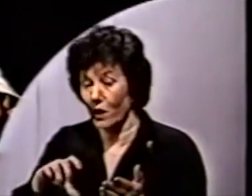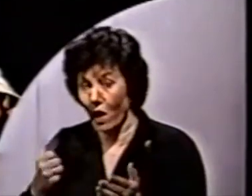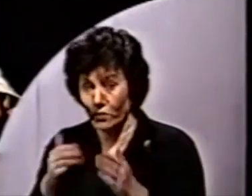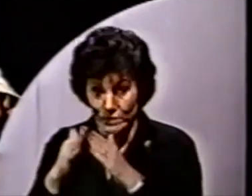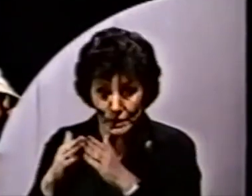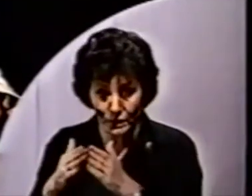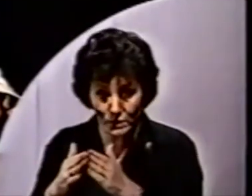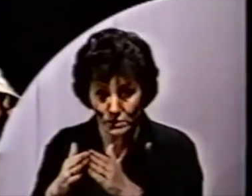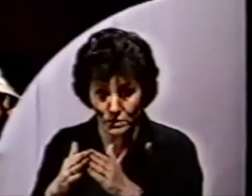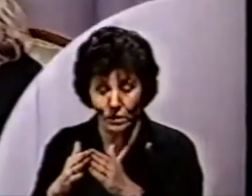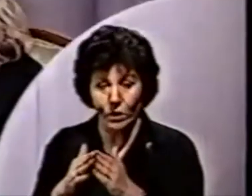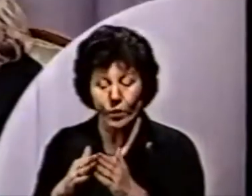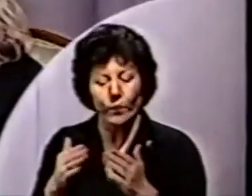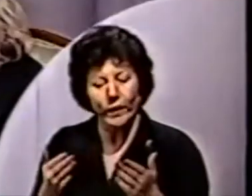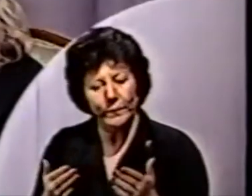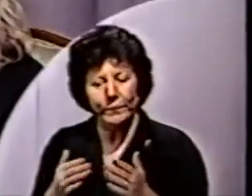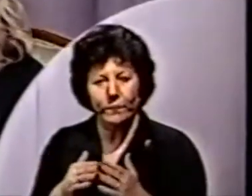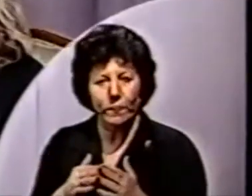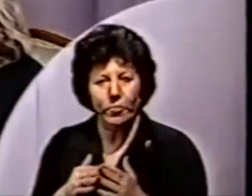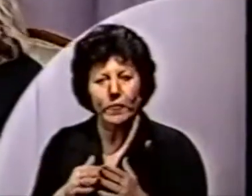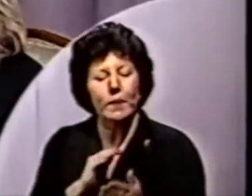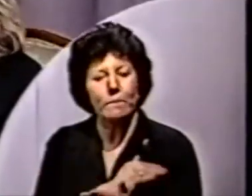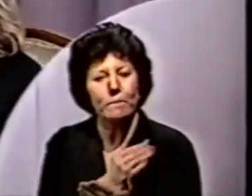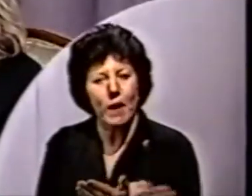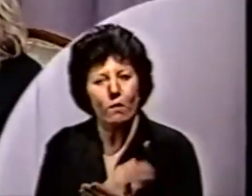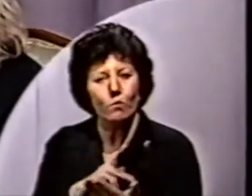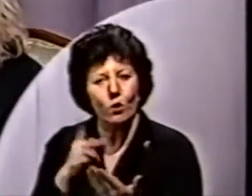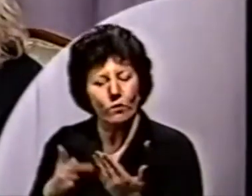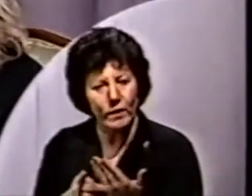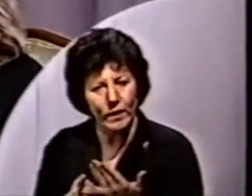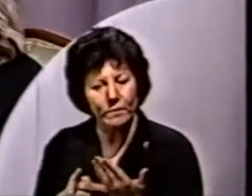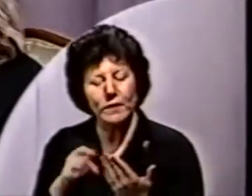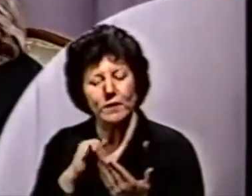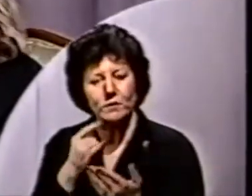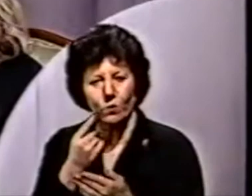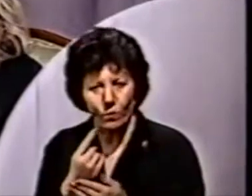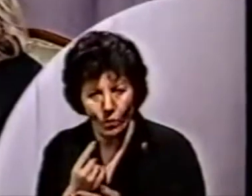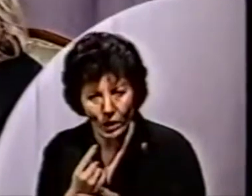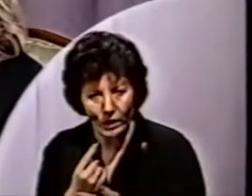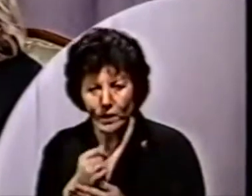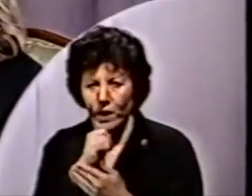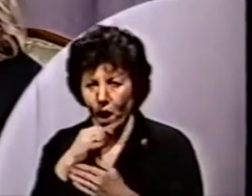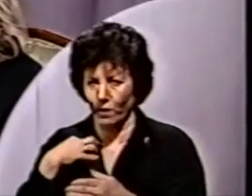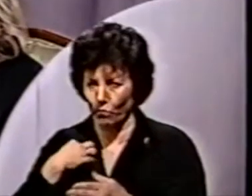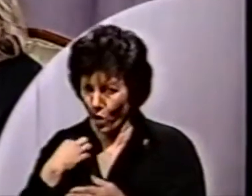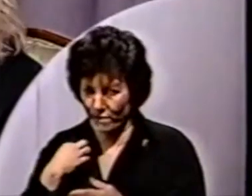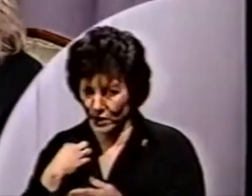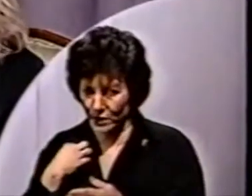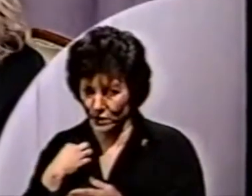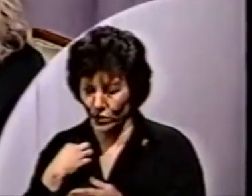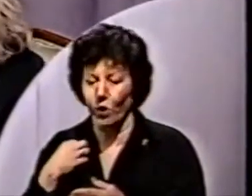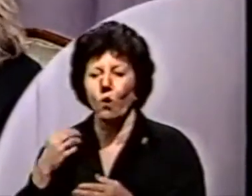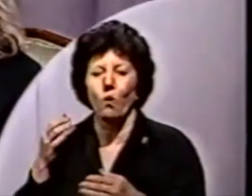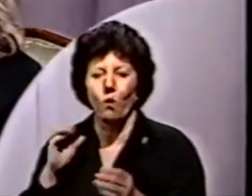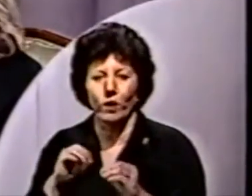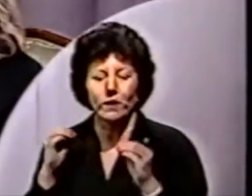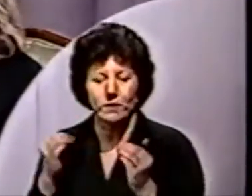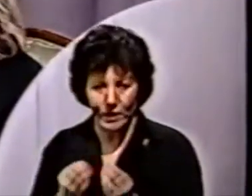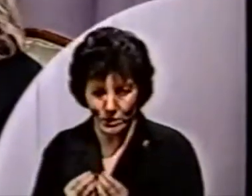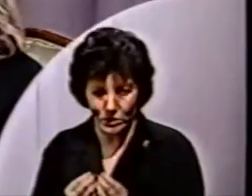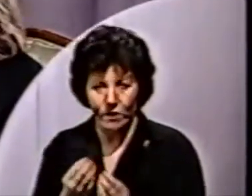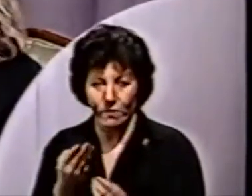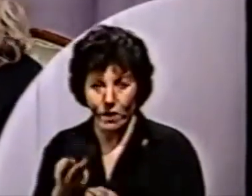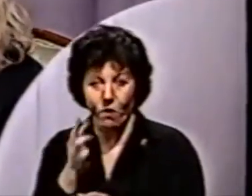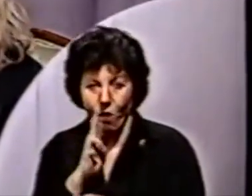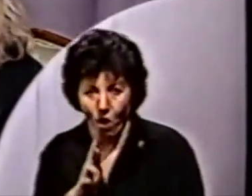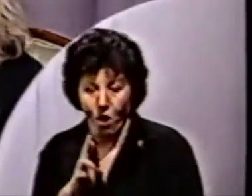cities? Well, Empowerment Program is just one nonprofit specific to Denver. There are other organizations